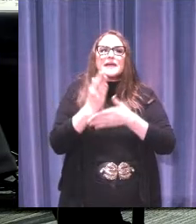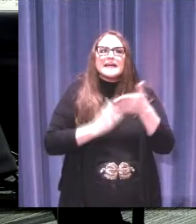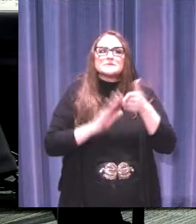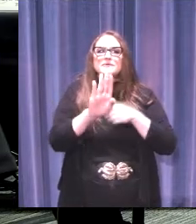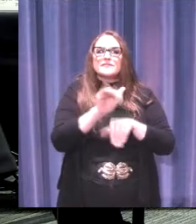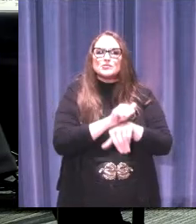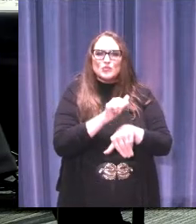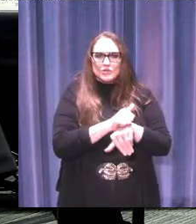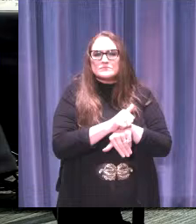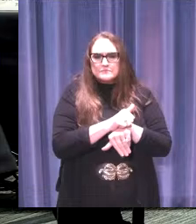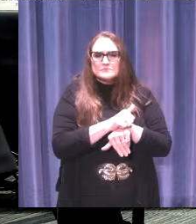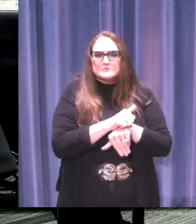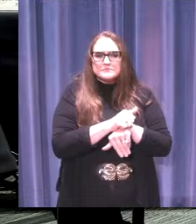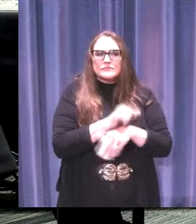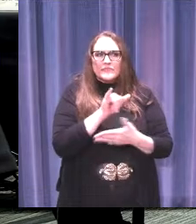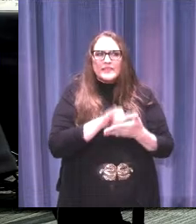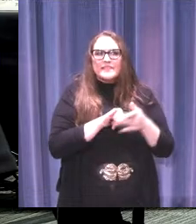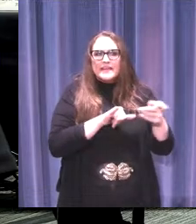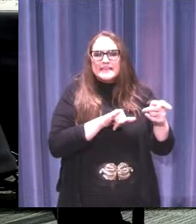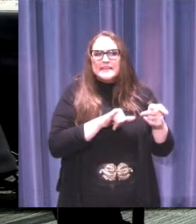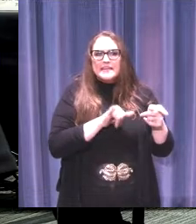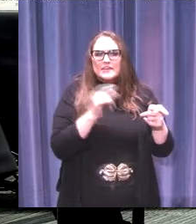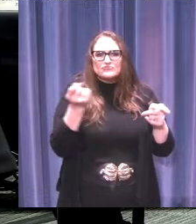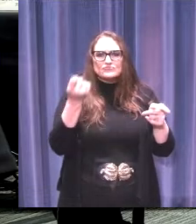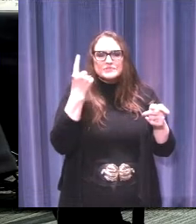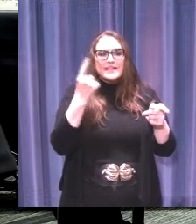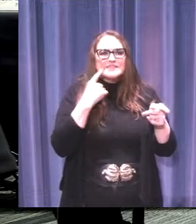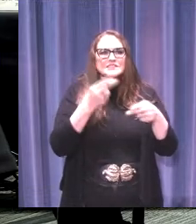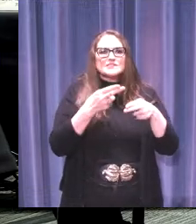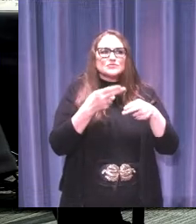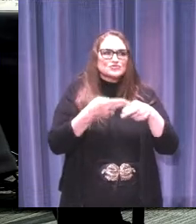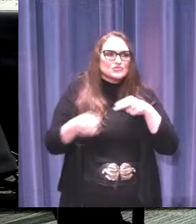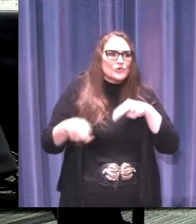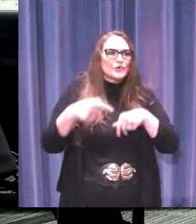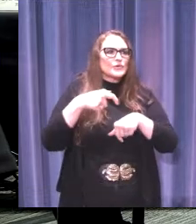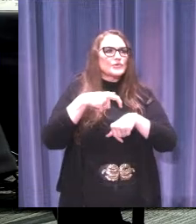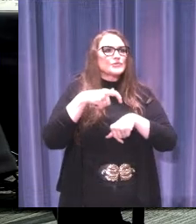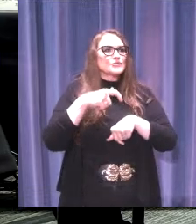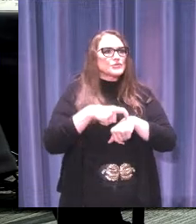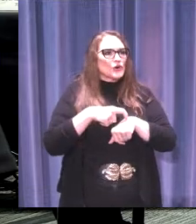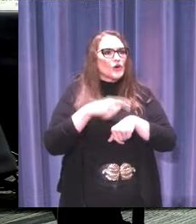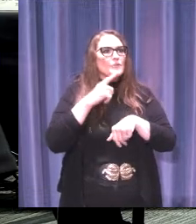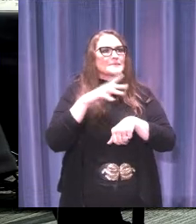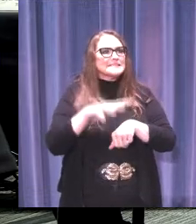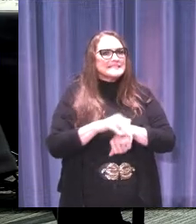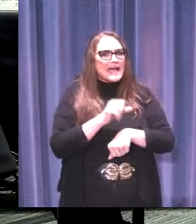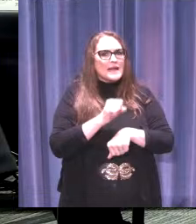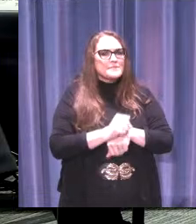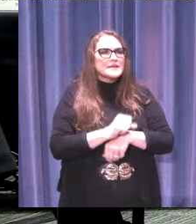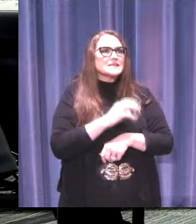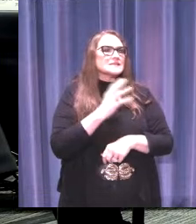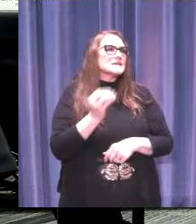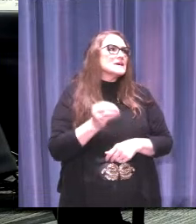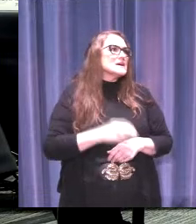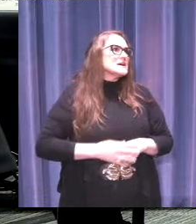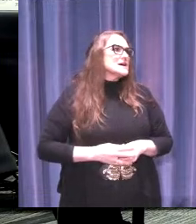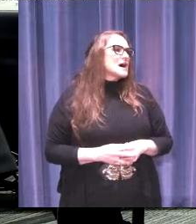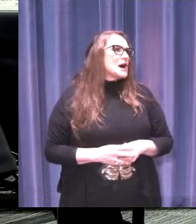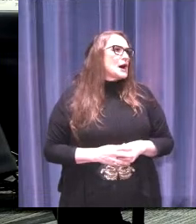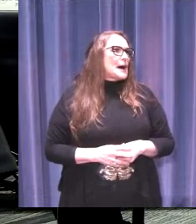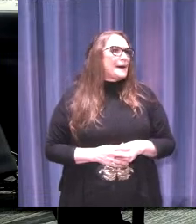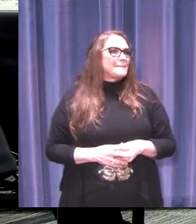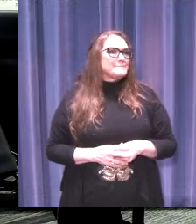work, in that he, understands it's a shorter term assignment.